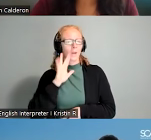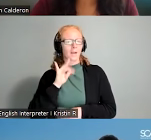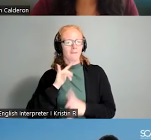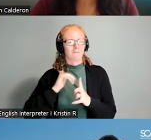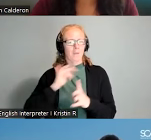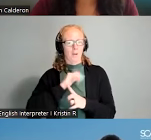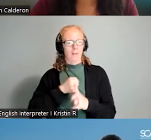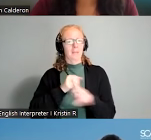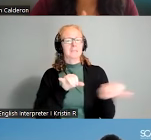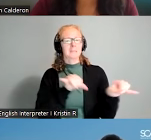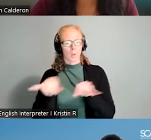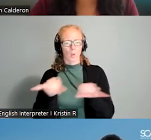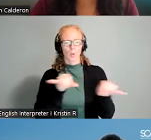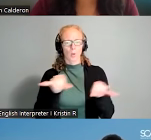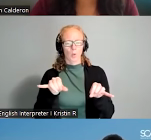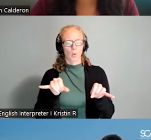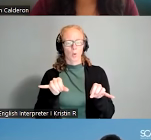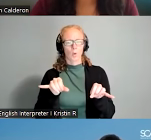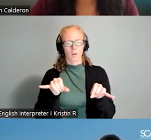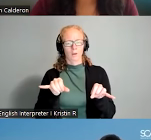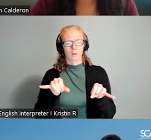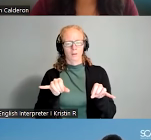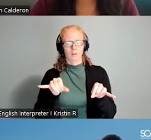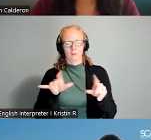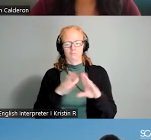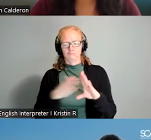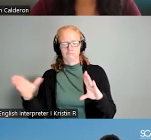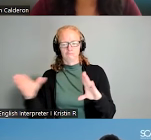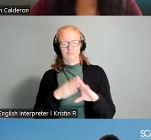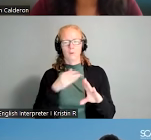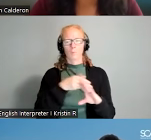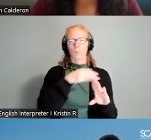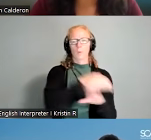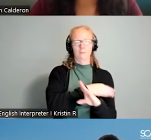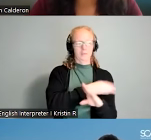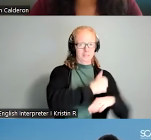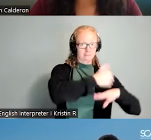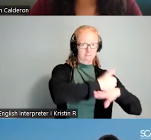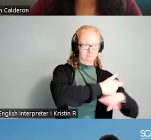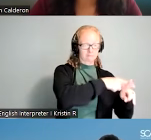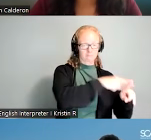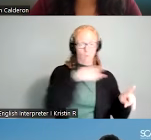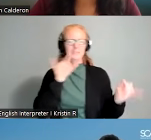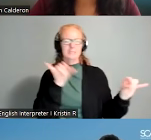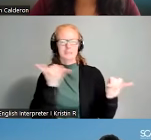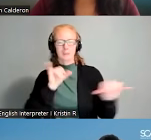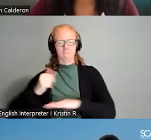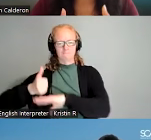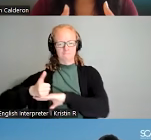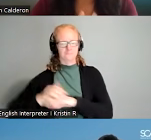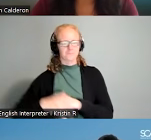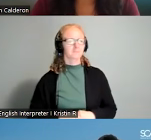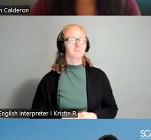environmental impacts that are similar in magnitude as those from previous plans. So therefore, as a lead agency,